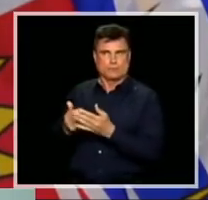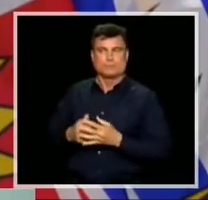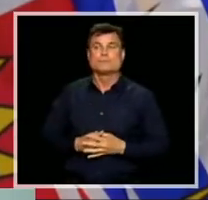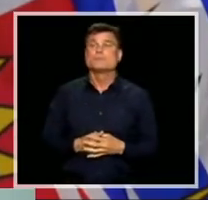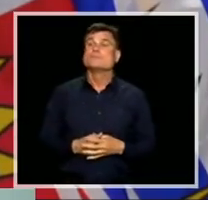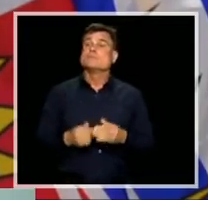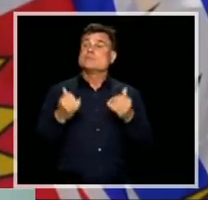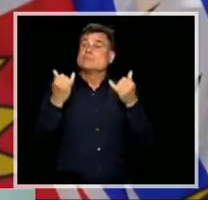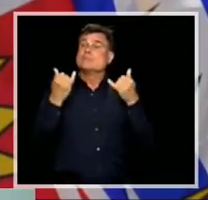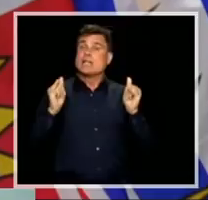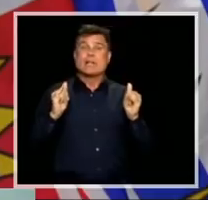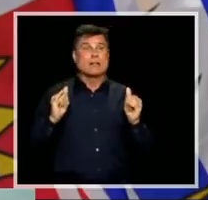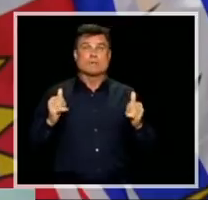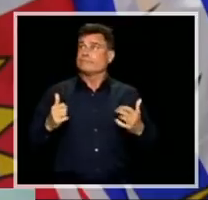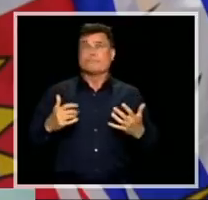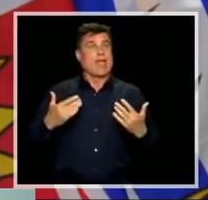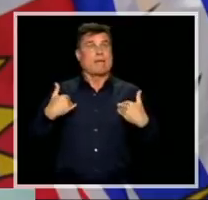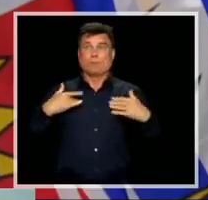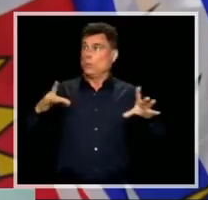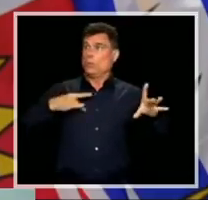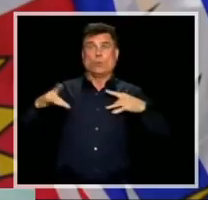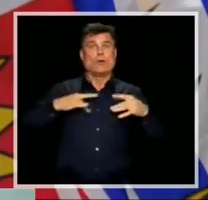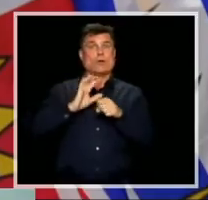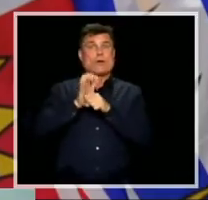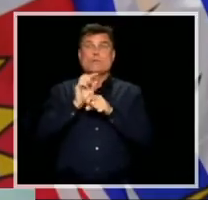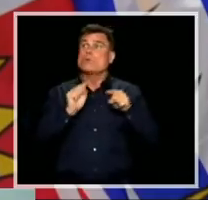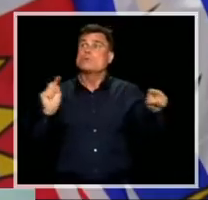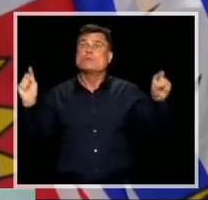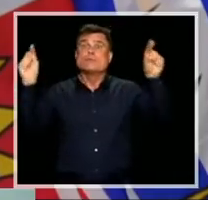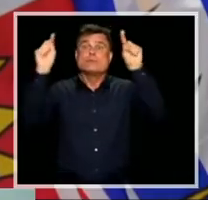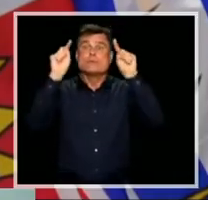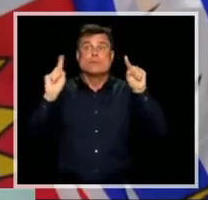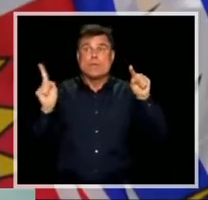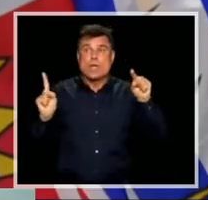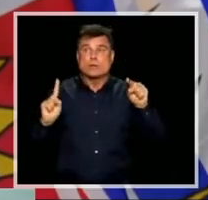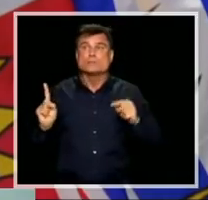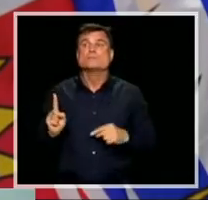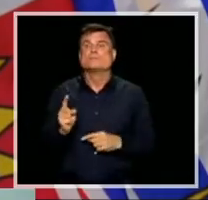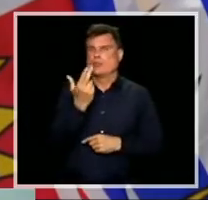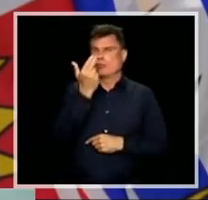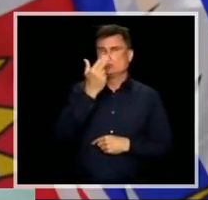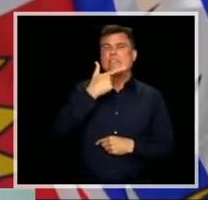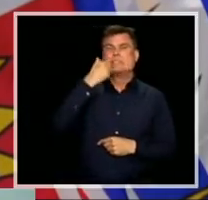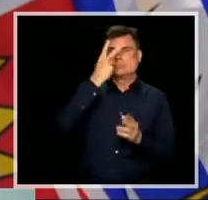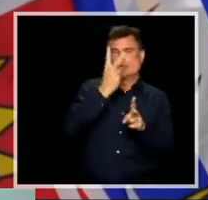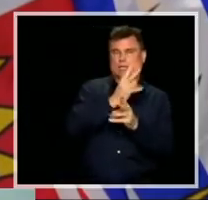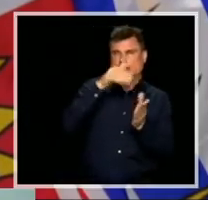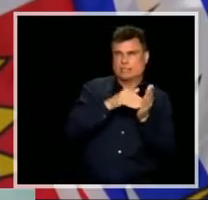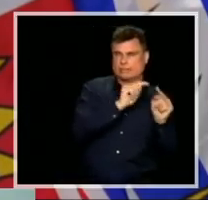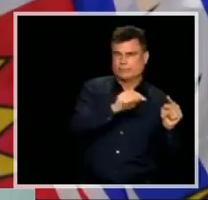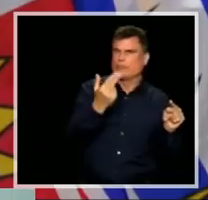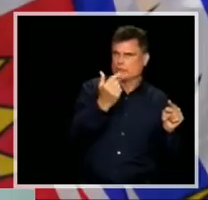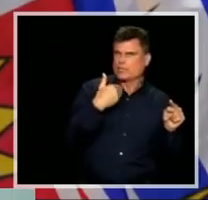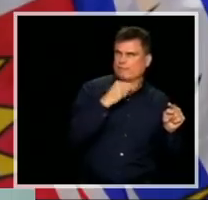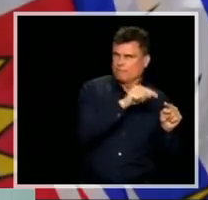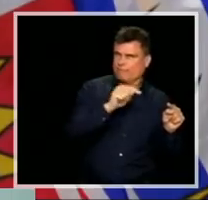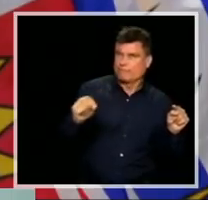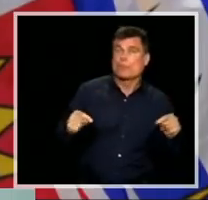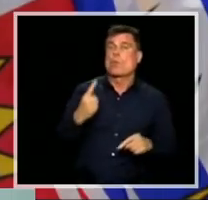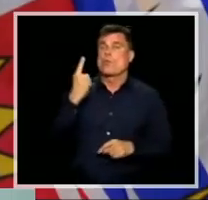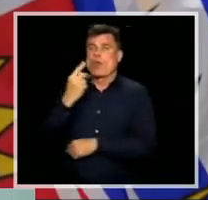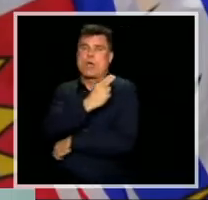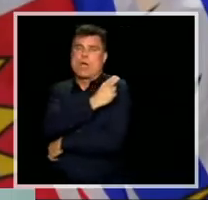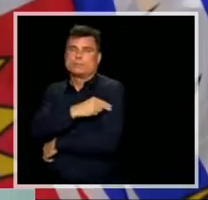last 24 hours, and that, again, is very positive news. We have 2,181 people who have fully recovered